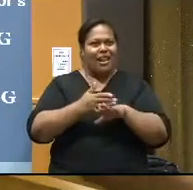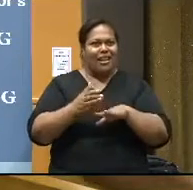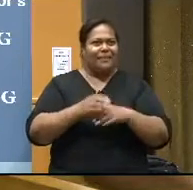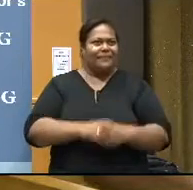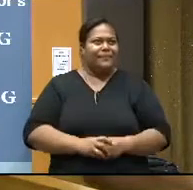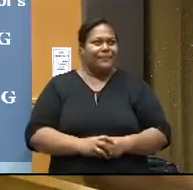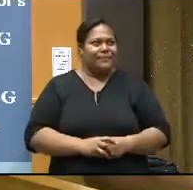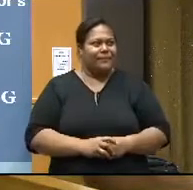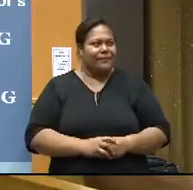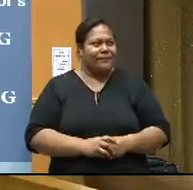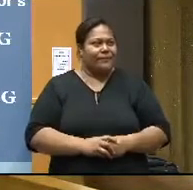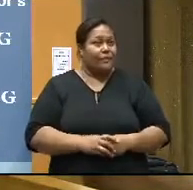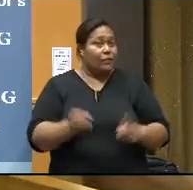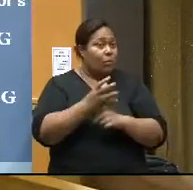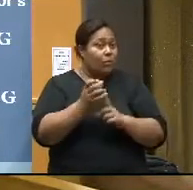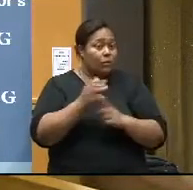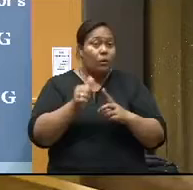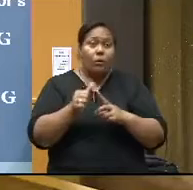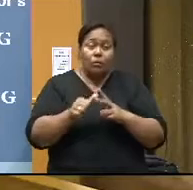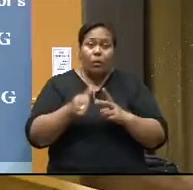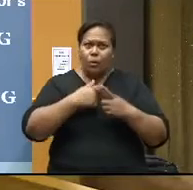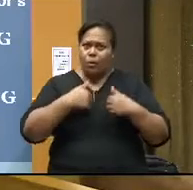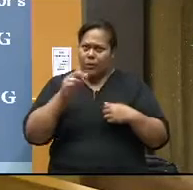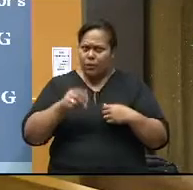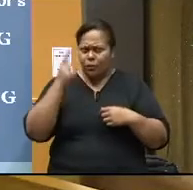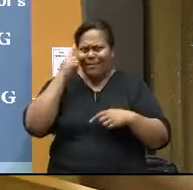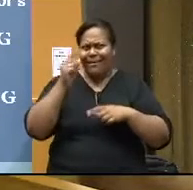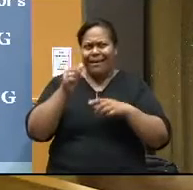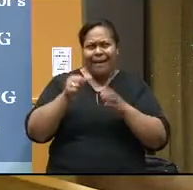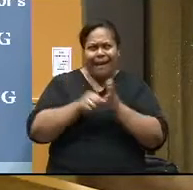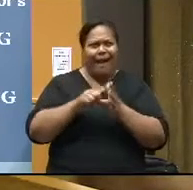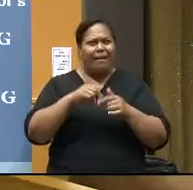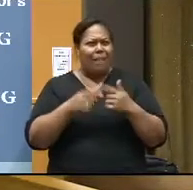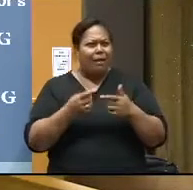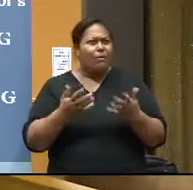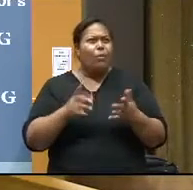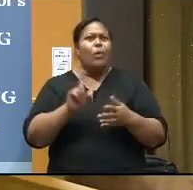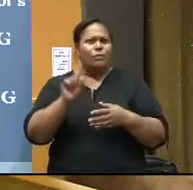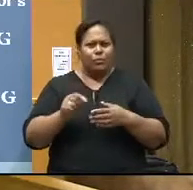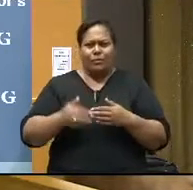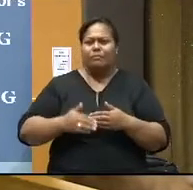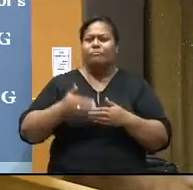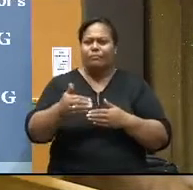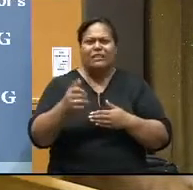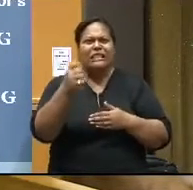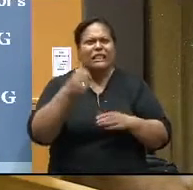Now, it's important also that we think hard about what we do in the next 6